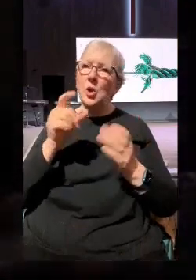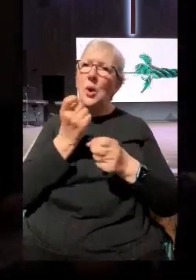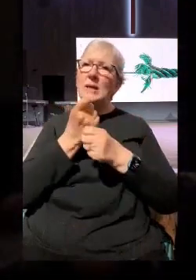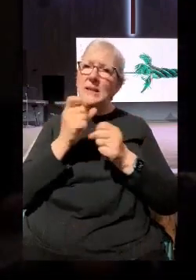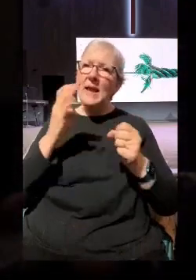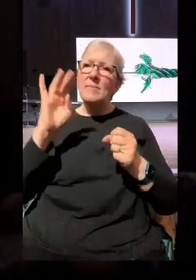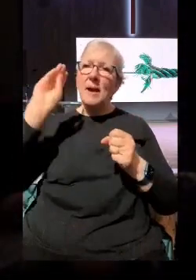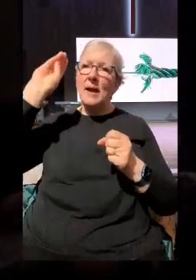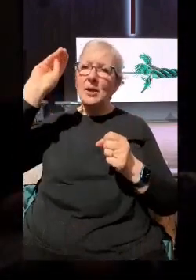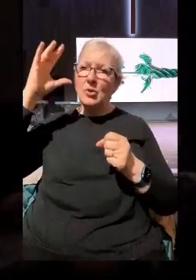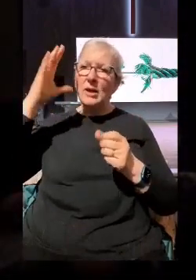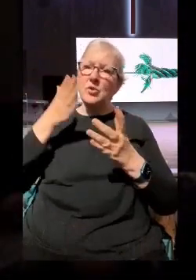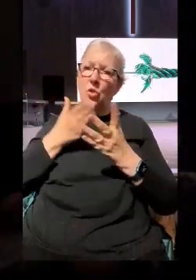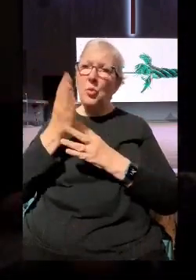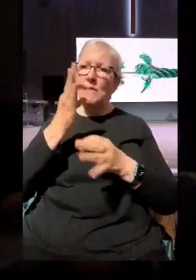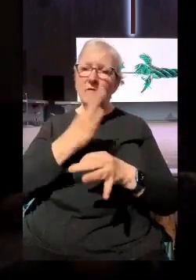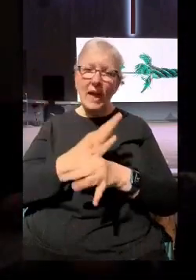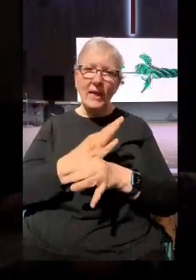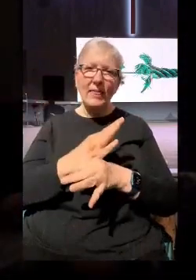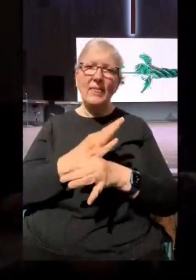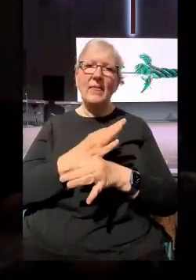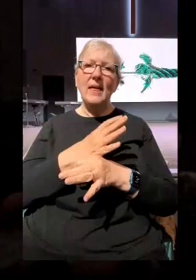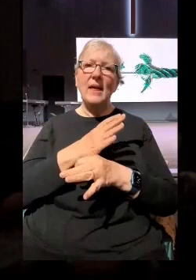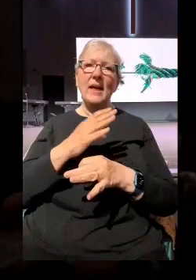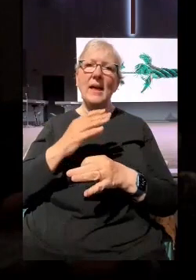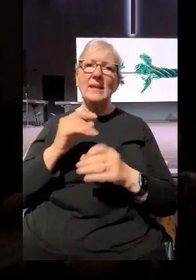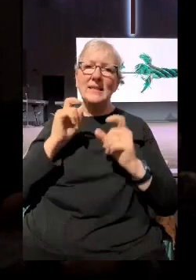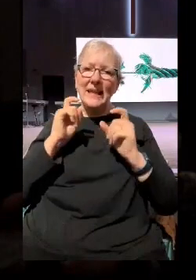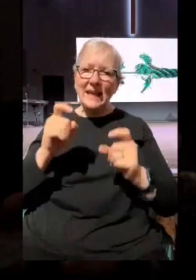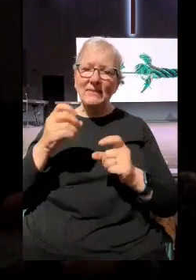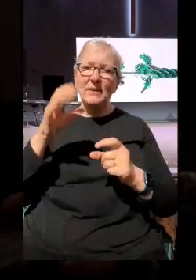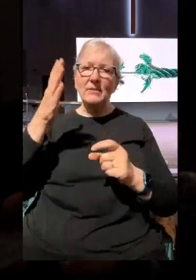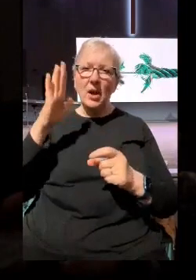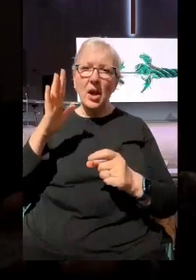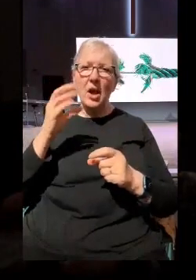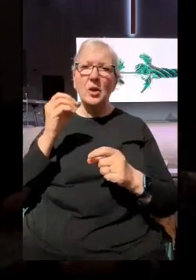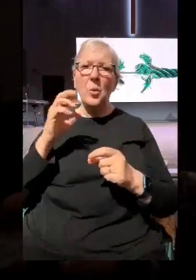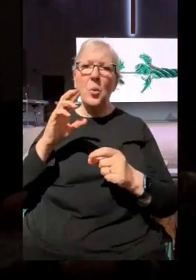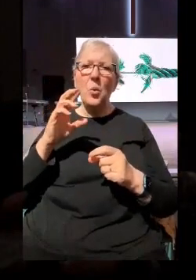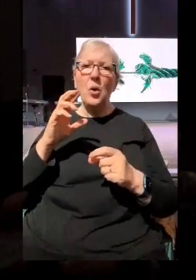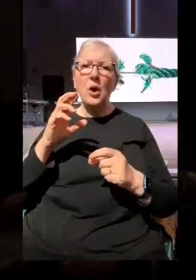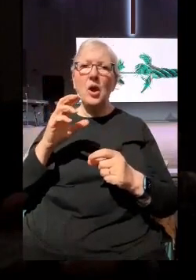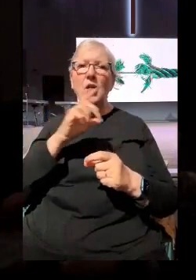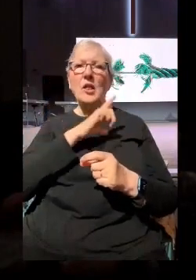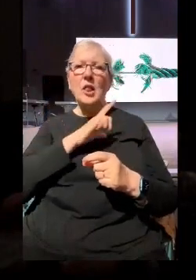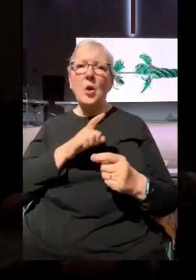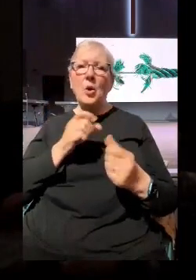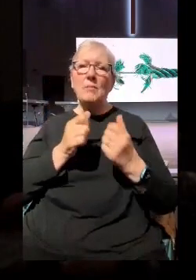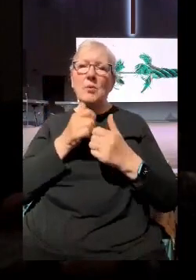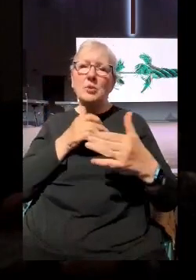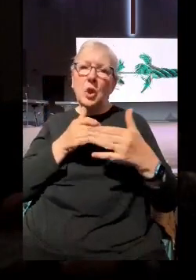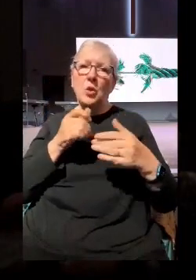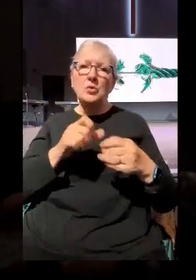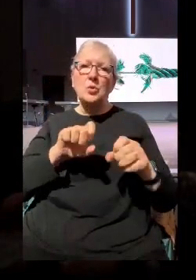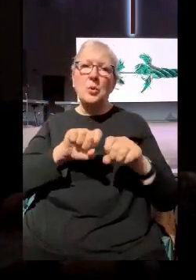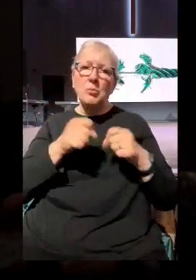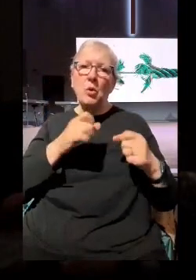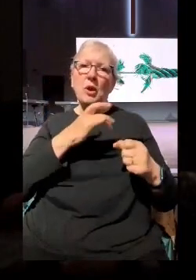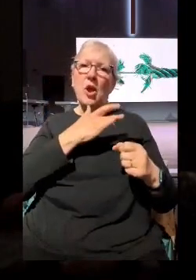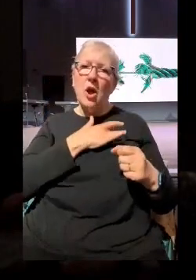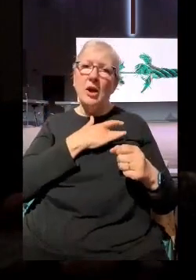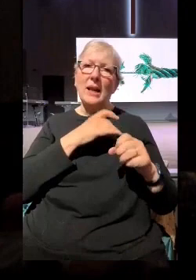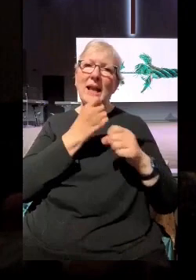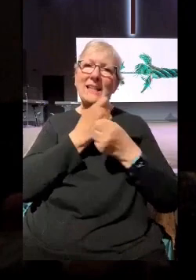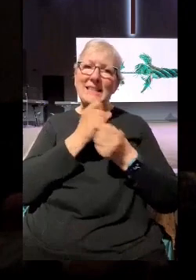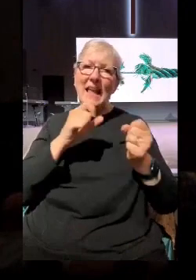through faith. It's a gift of God. Or the Lord is close to the brokenhearted and saves those who are crushed